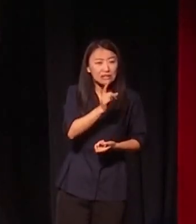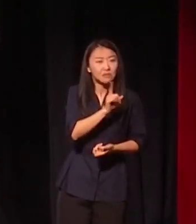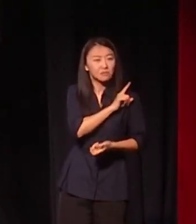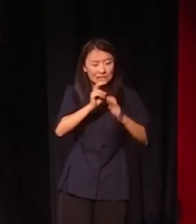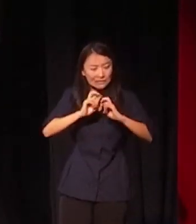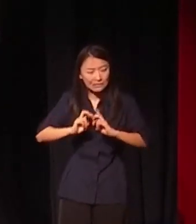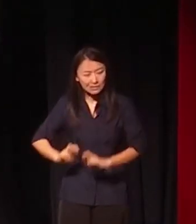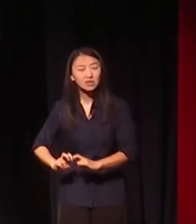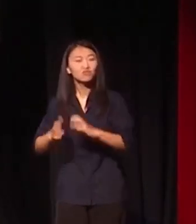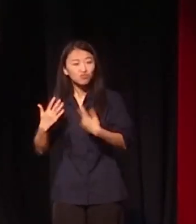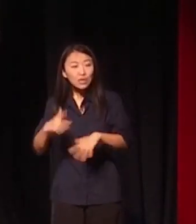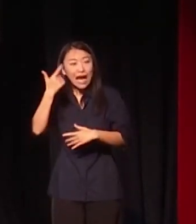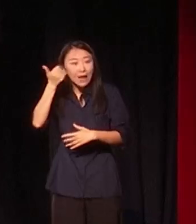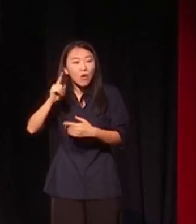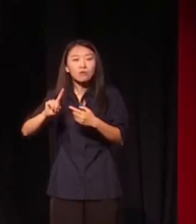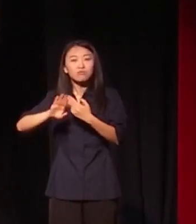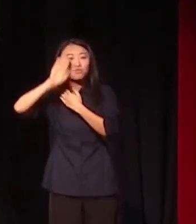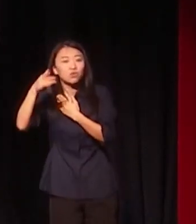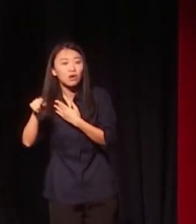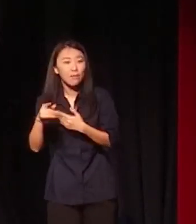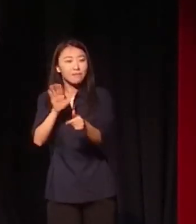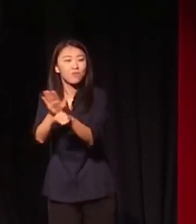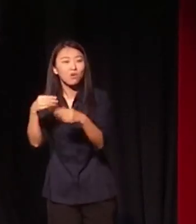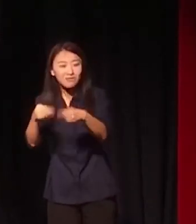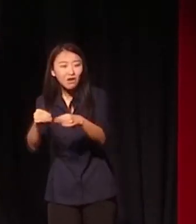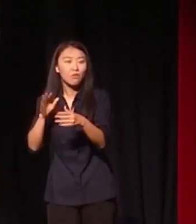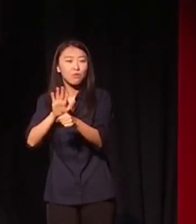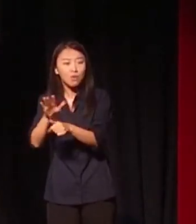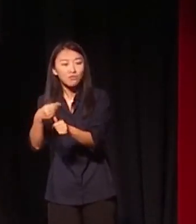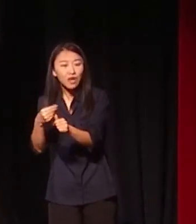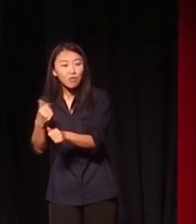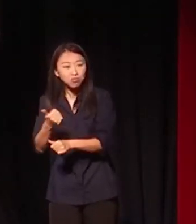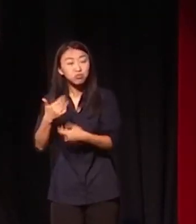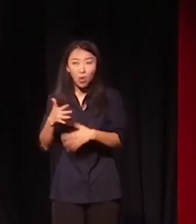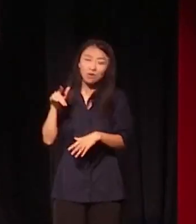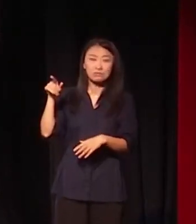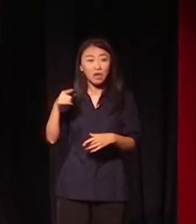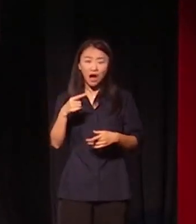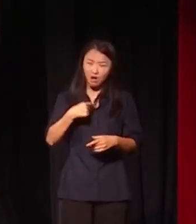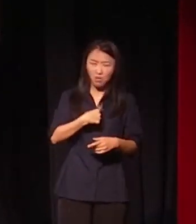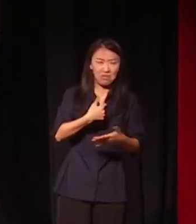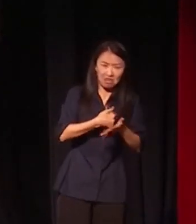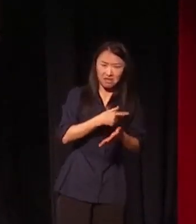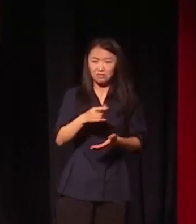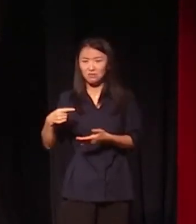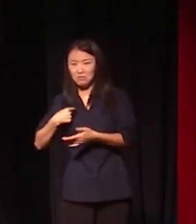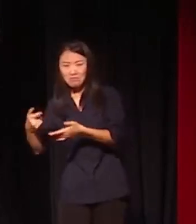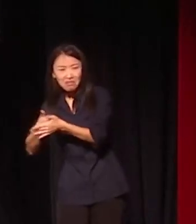practice. And then I have conversations with other interpreters who say, yes, I experience the same things. So like, okay, well, let's talk about this. Let's do some research on